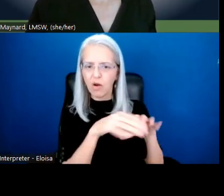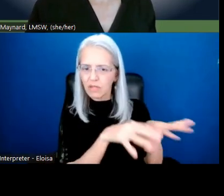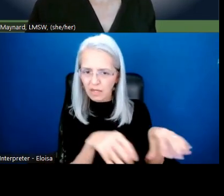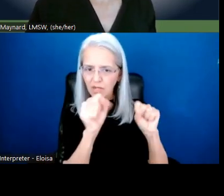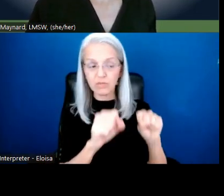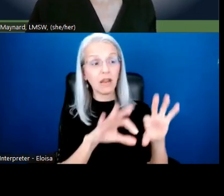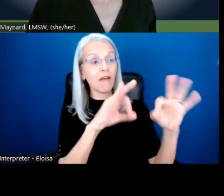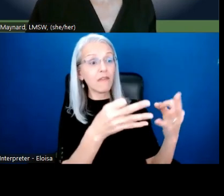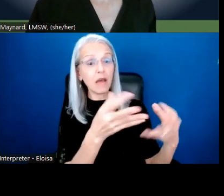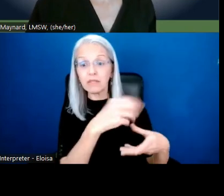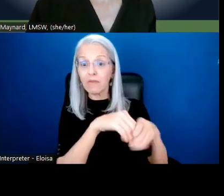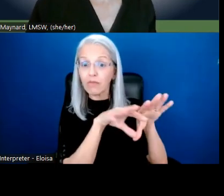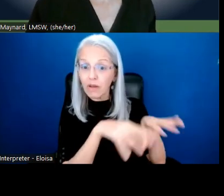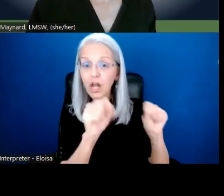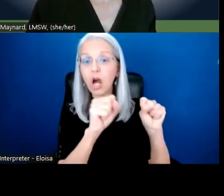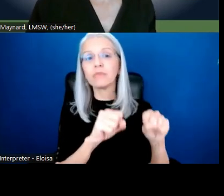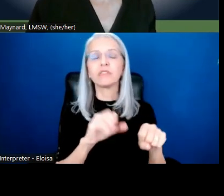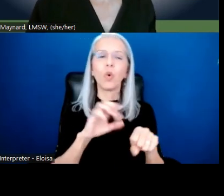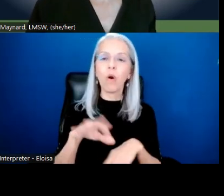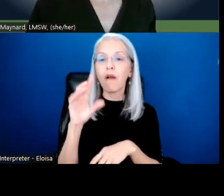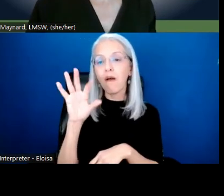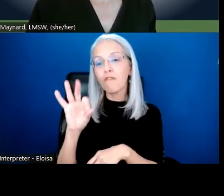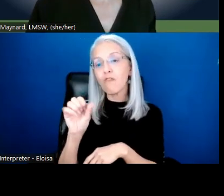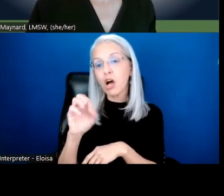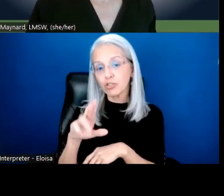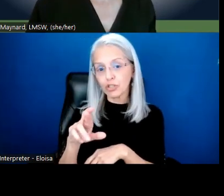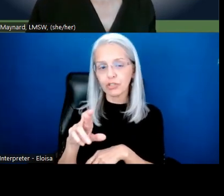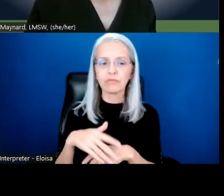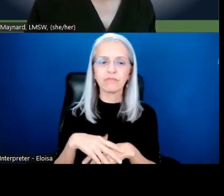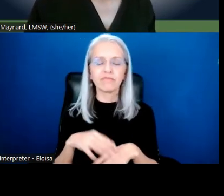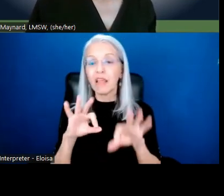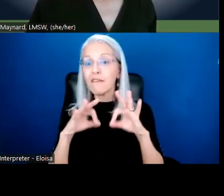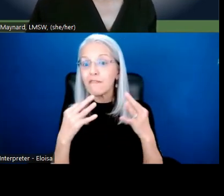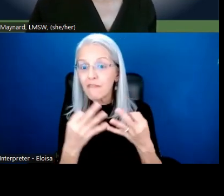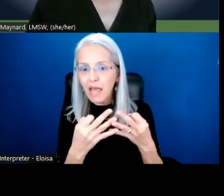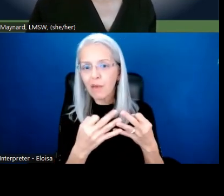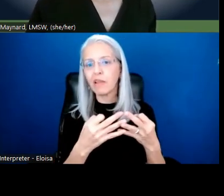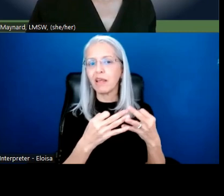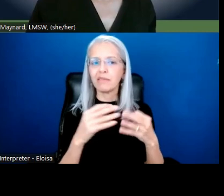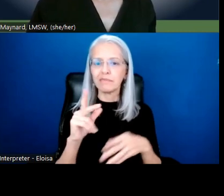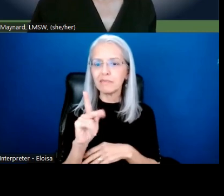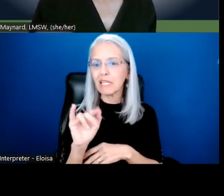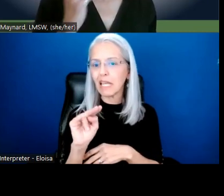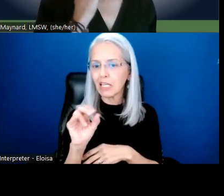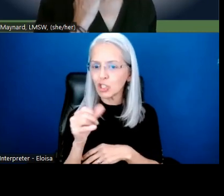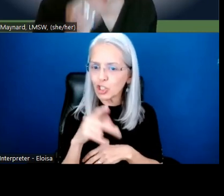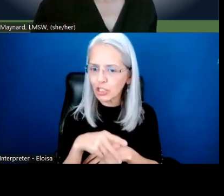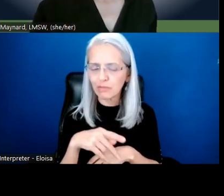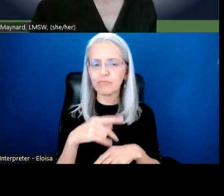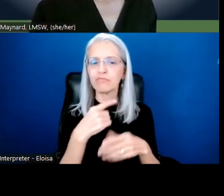and adoption, foster, and guardianship situations. So let's really take a deeper look in that